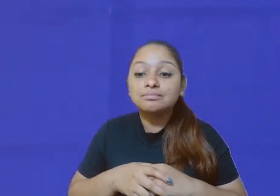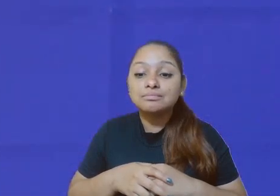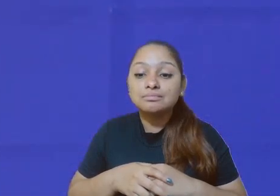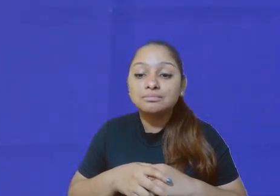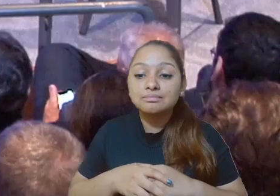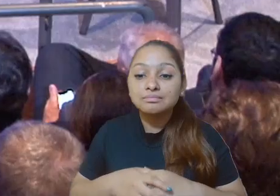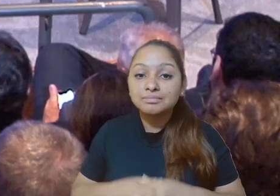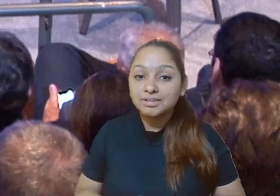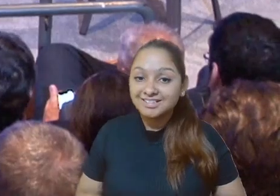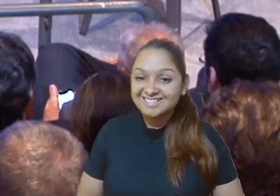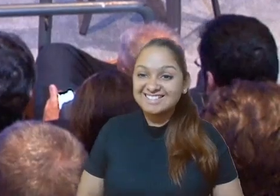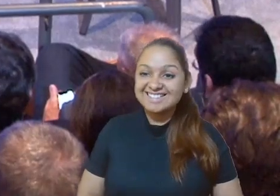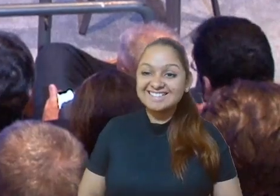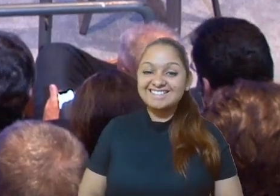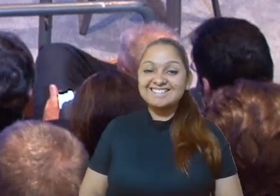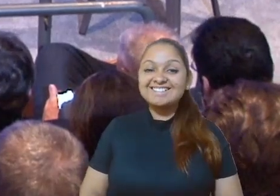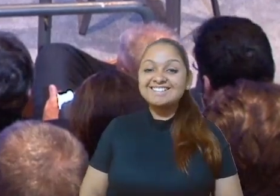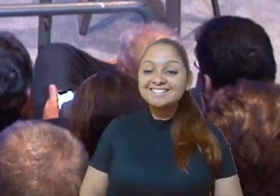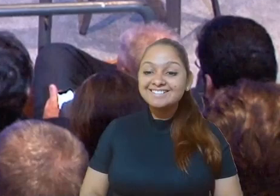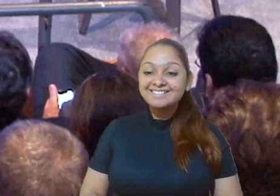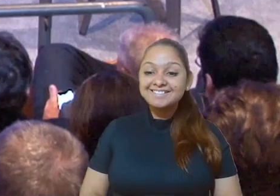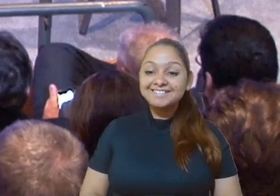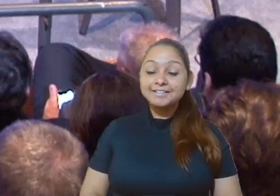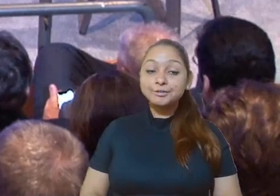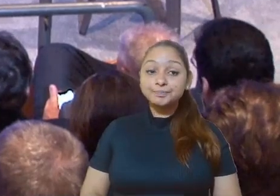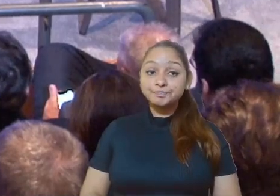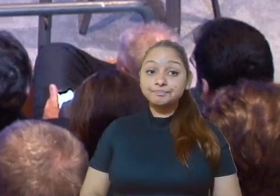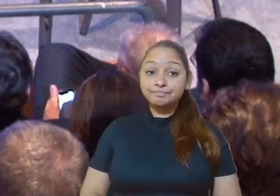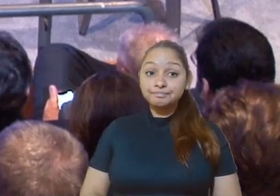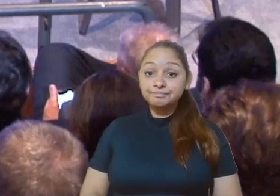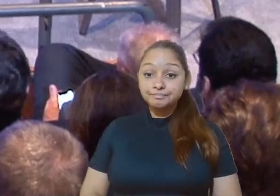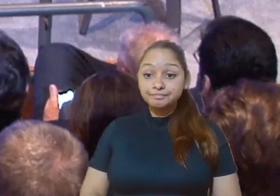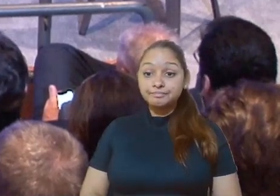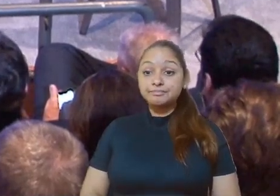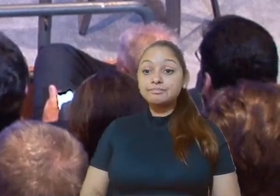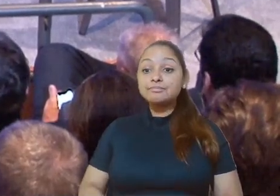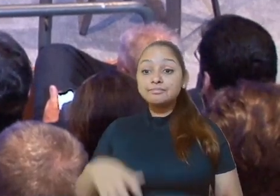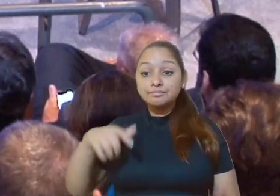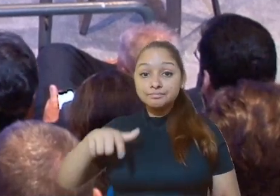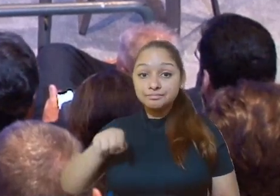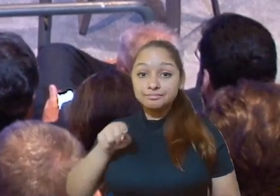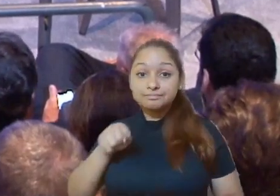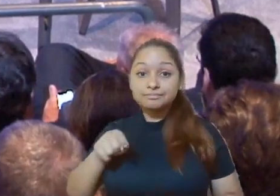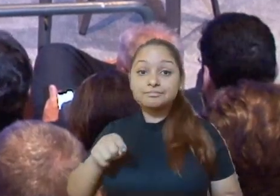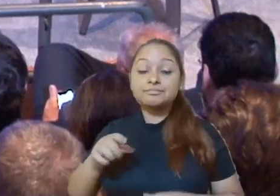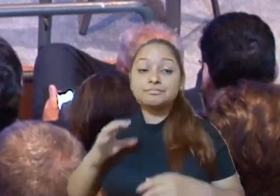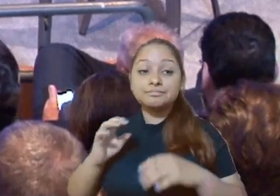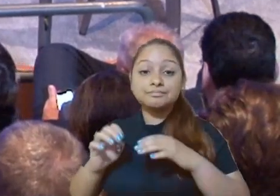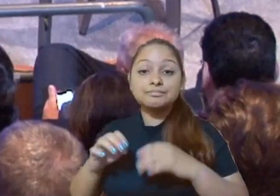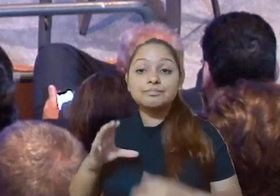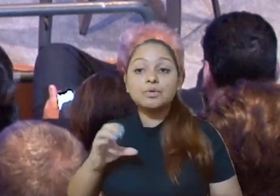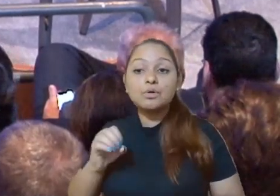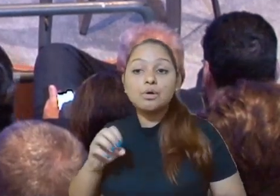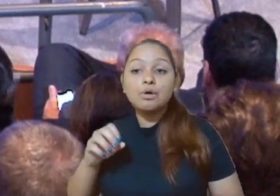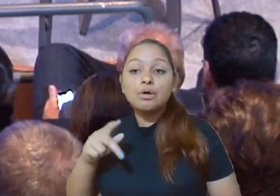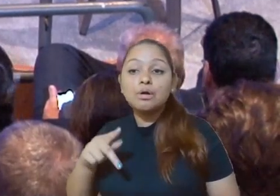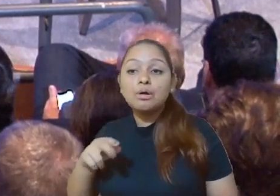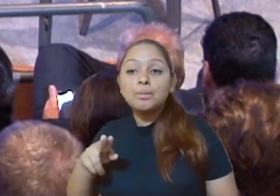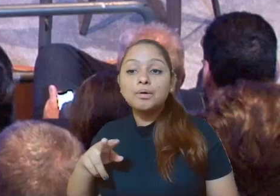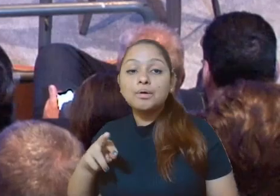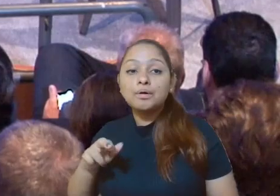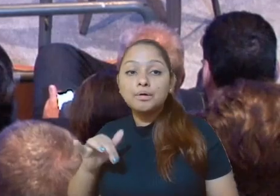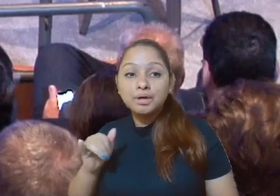Now, talking about the corporate, what a corporate venture capital can do, regardless which company